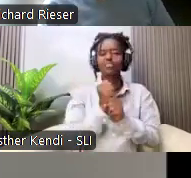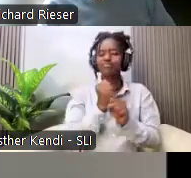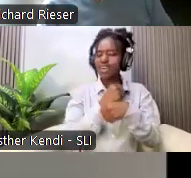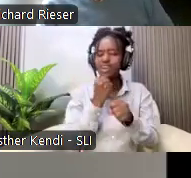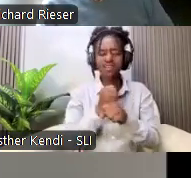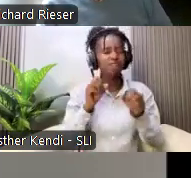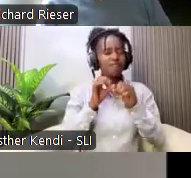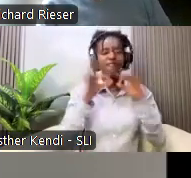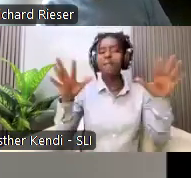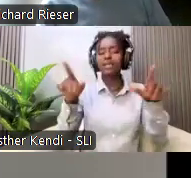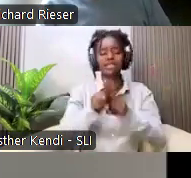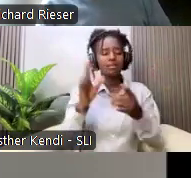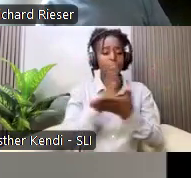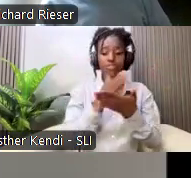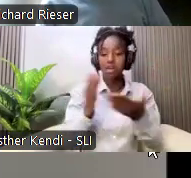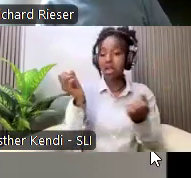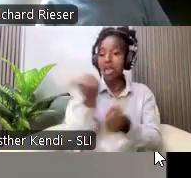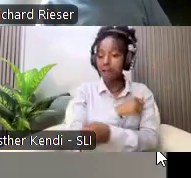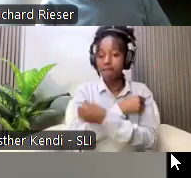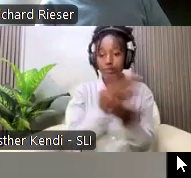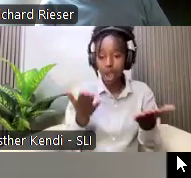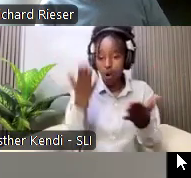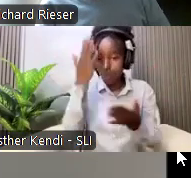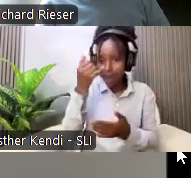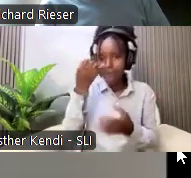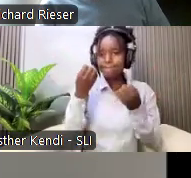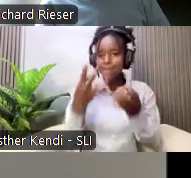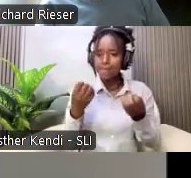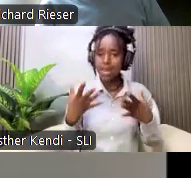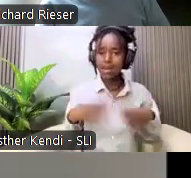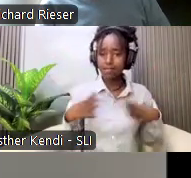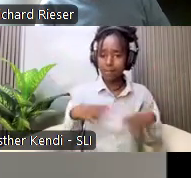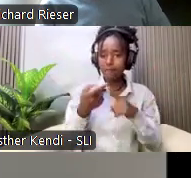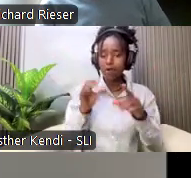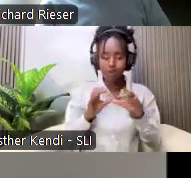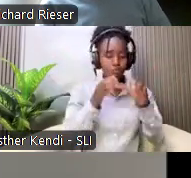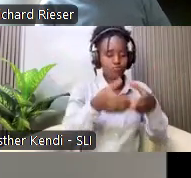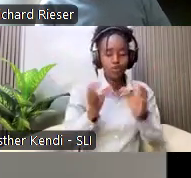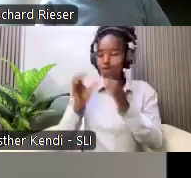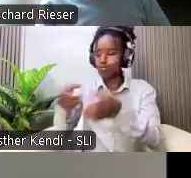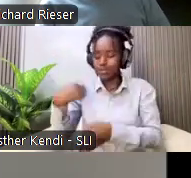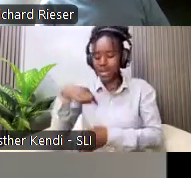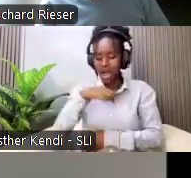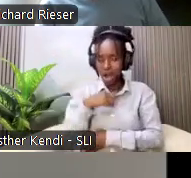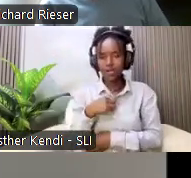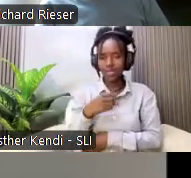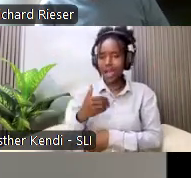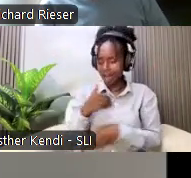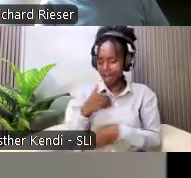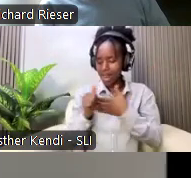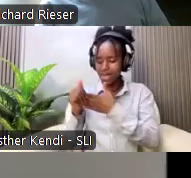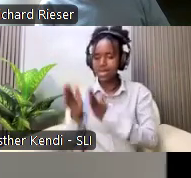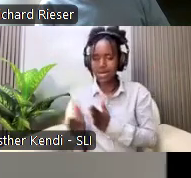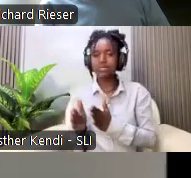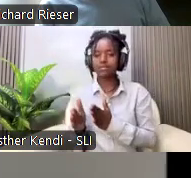often sidelined. Many in our communities, especially those in rural areas from indigenous populations or those who face multiple